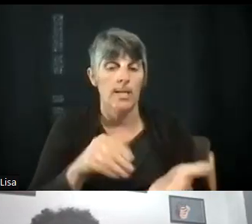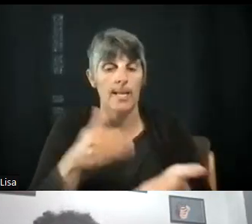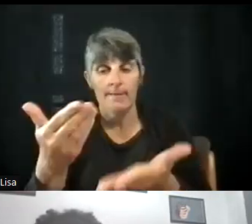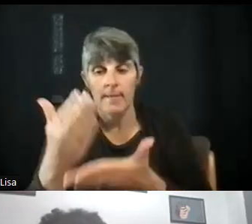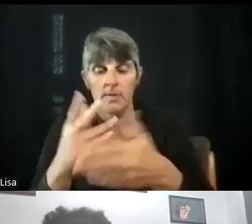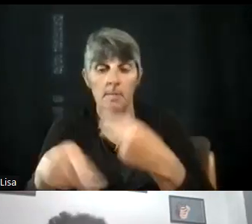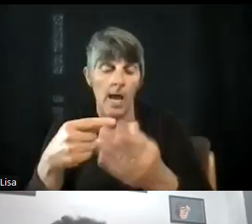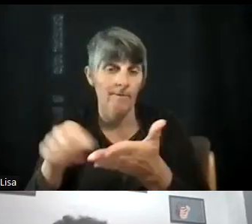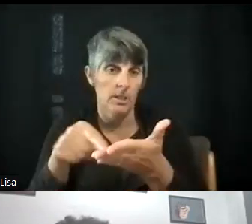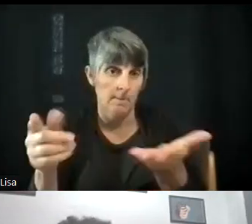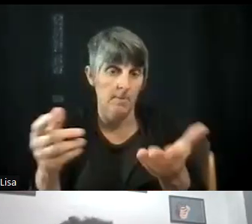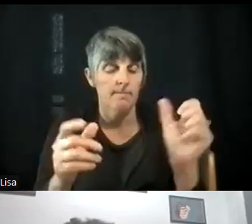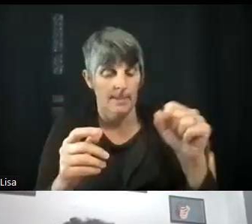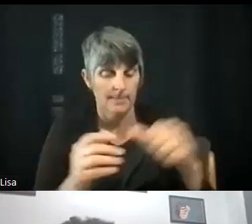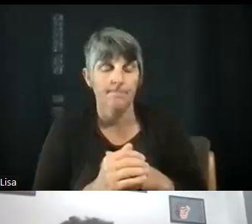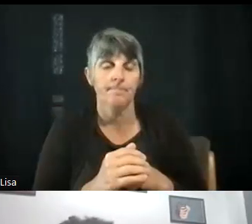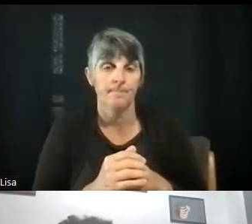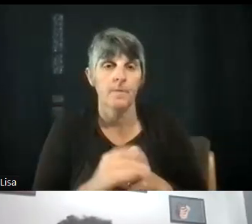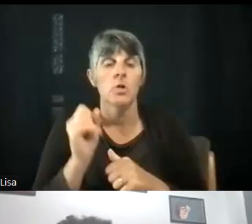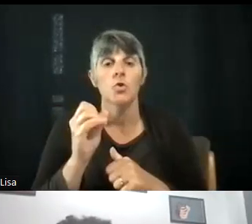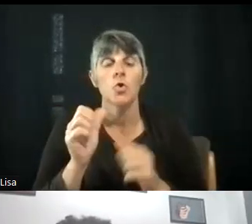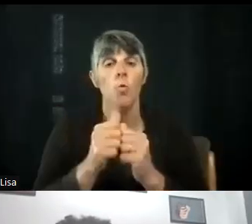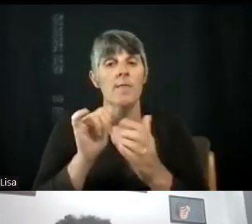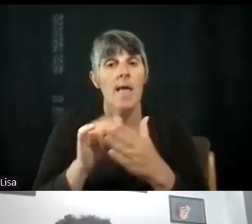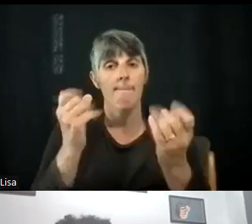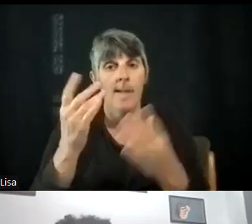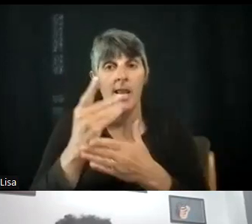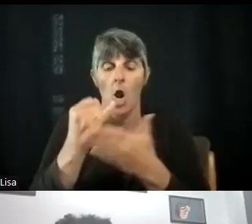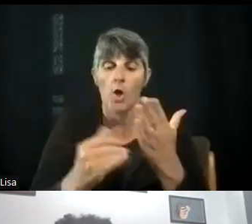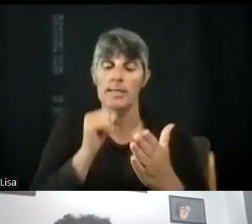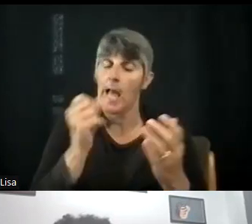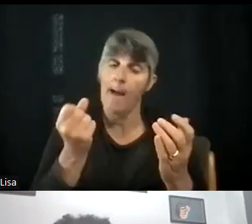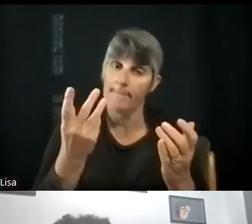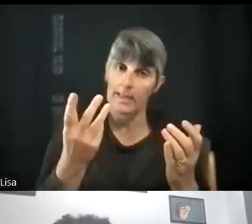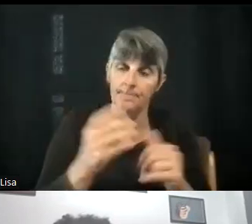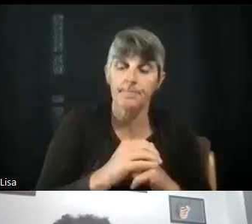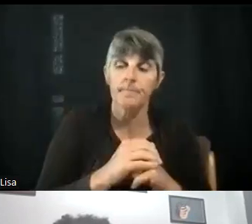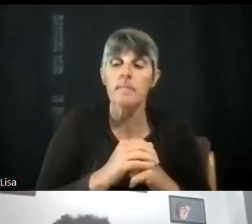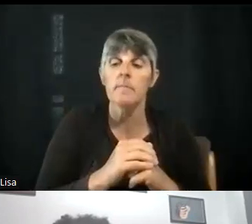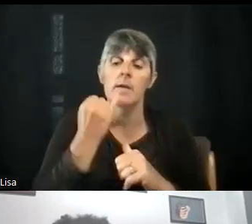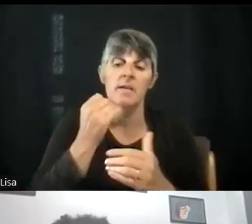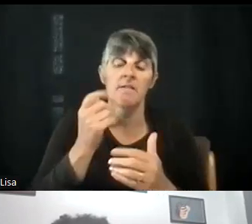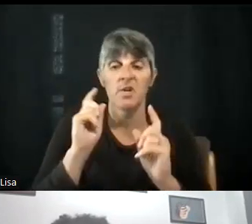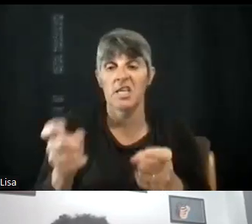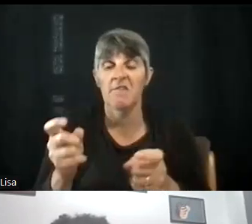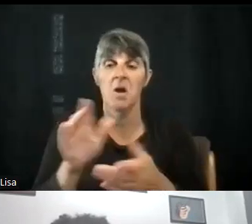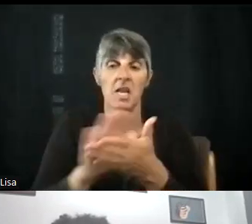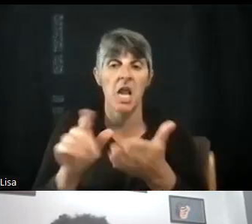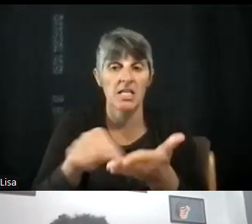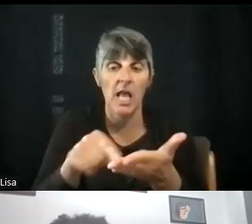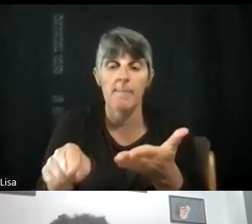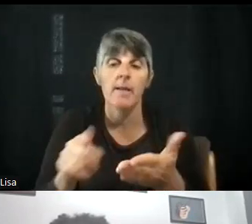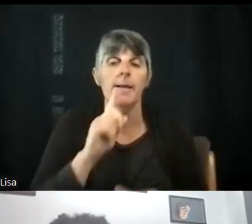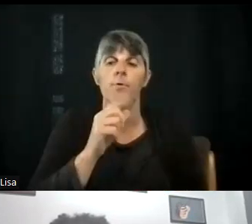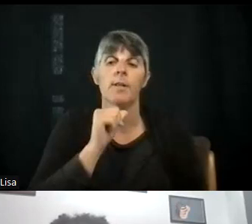sort of a stipend. Yes. So with that many artists, it's not that many. If we were to give them a nice stipend, it really wouldn't